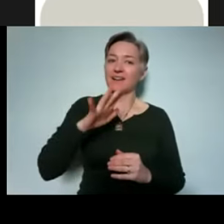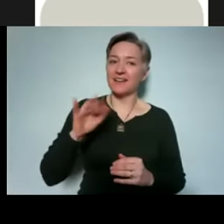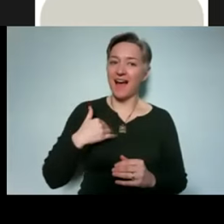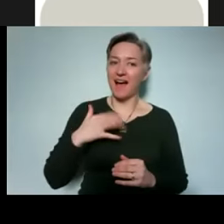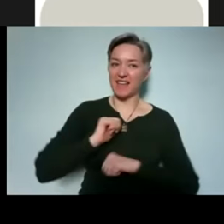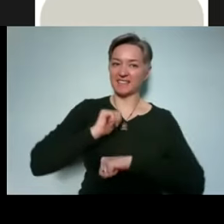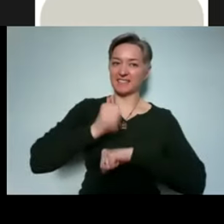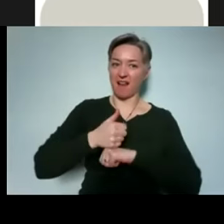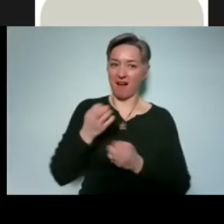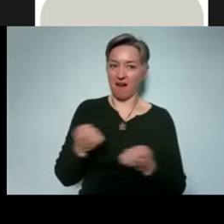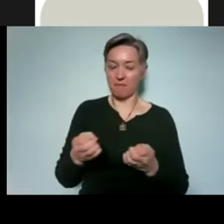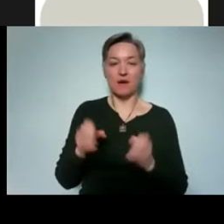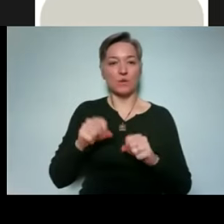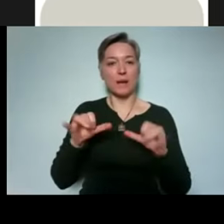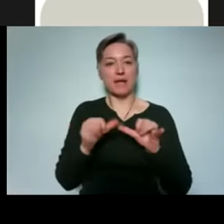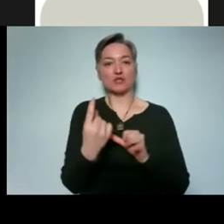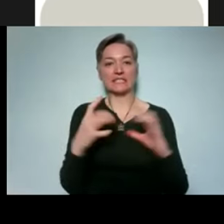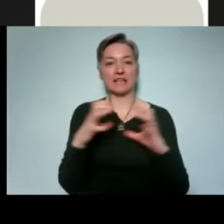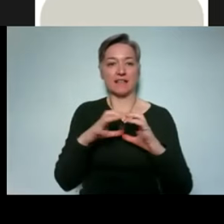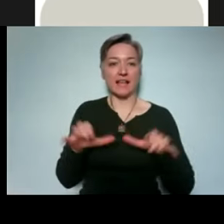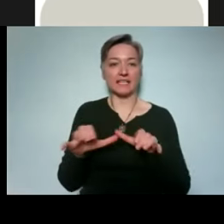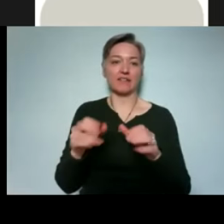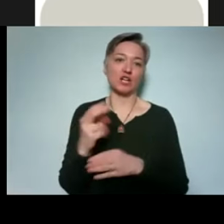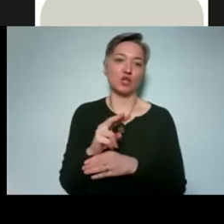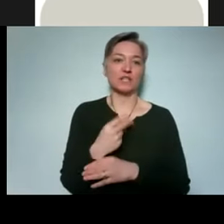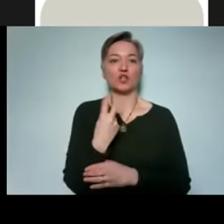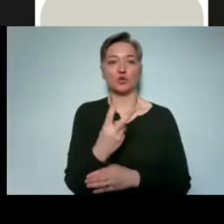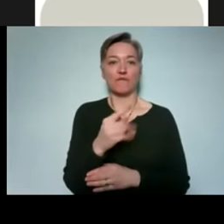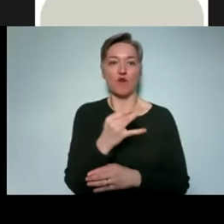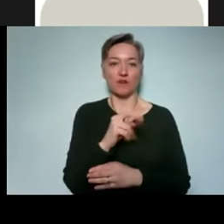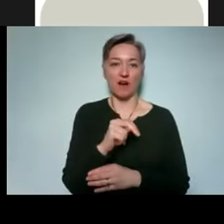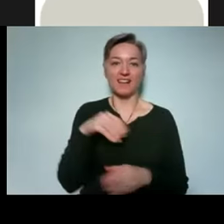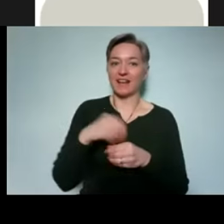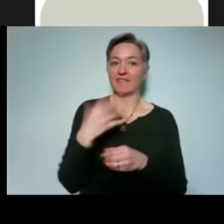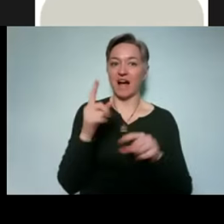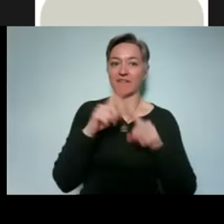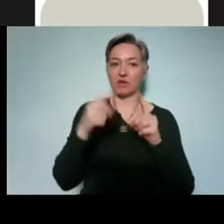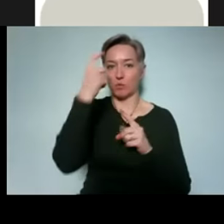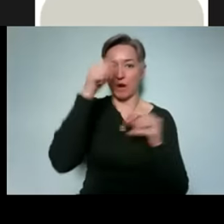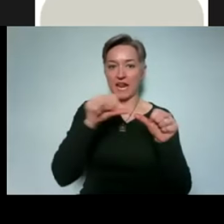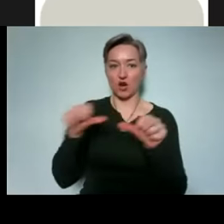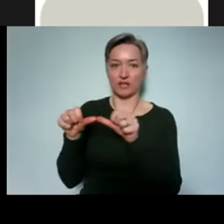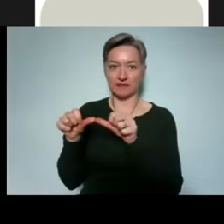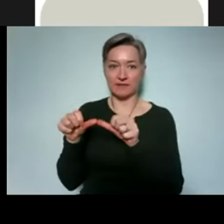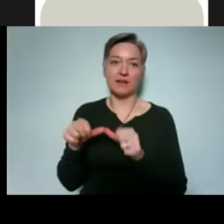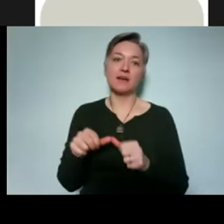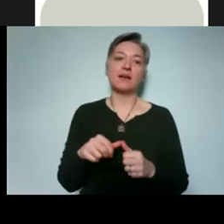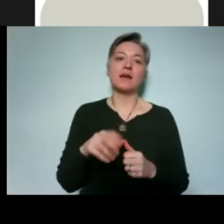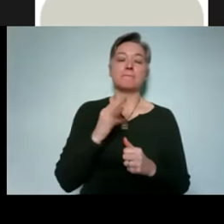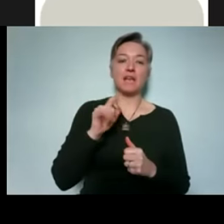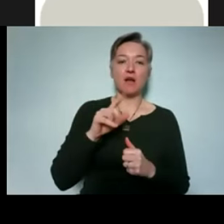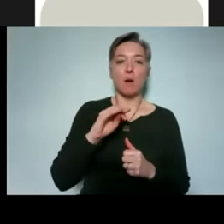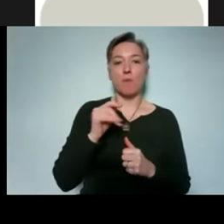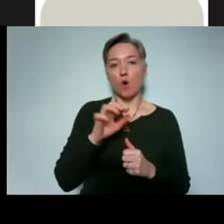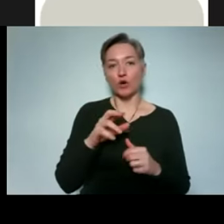able to measure single cell activity using the 2-photon in 5 different brain areas. So these are medial motor cortex,